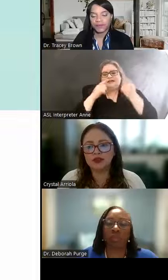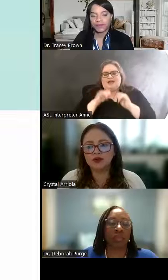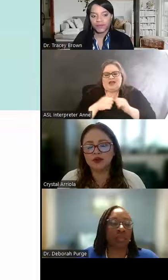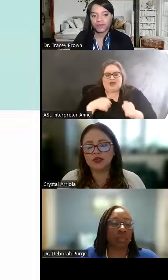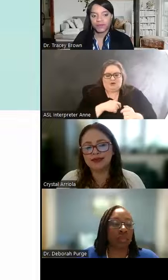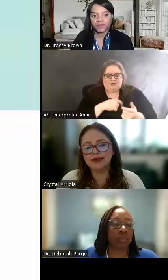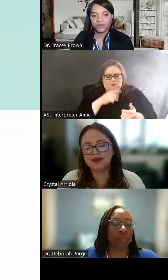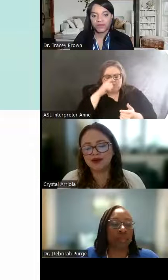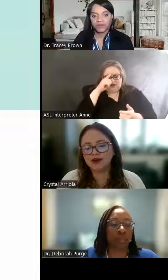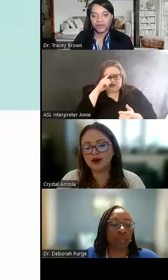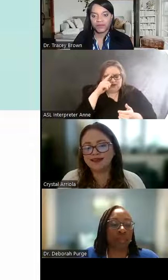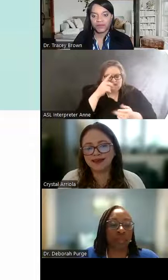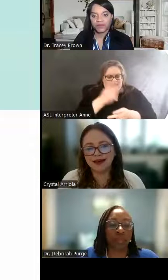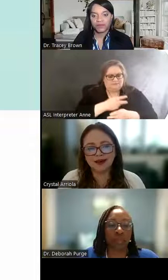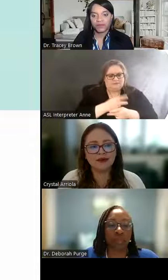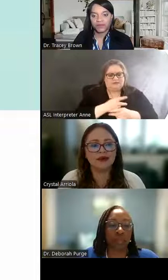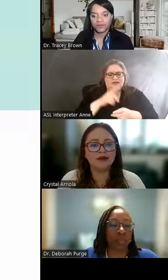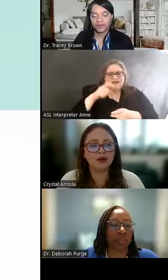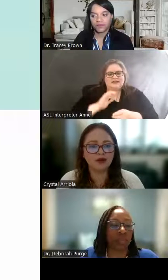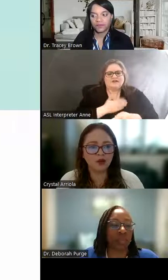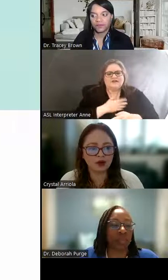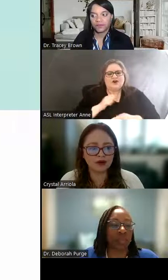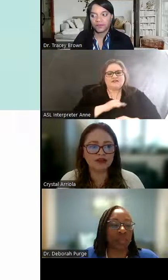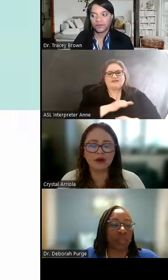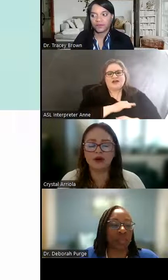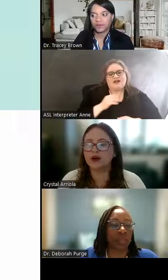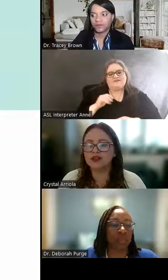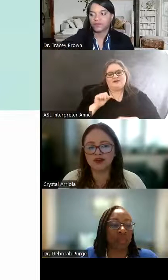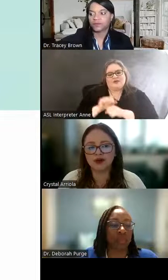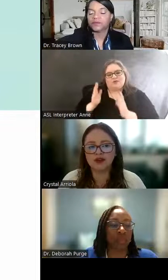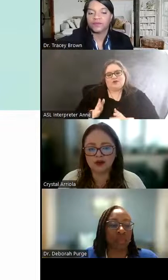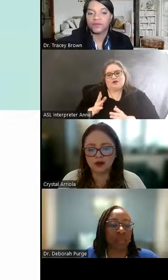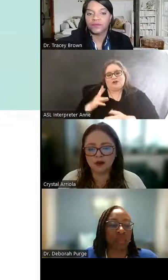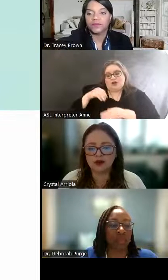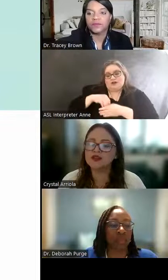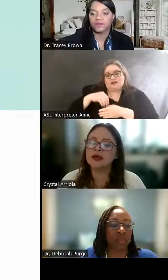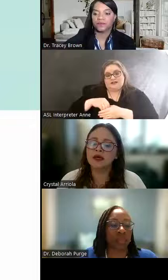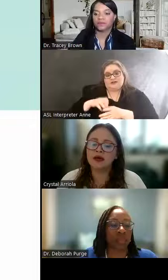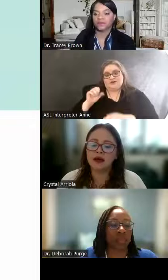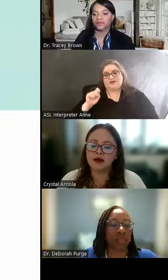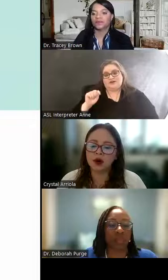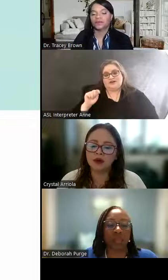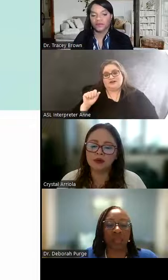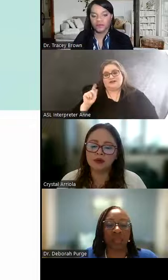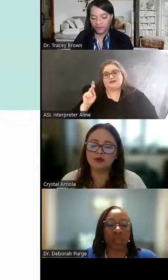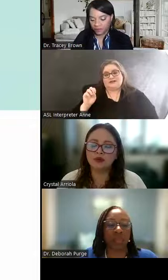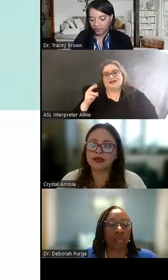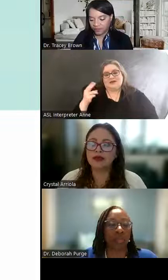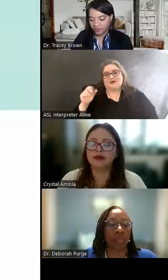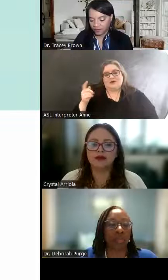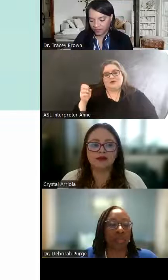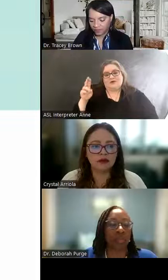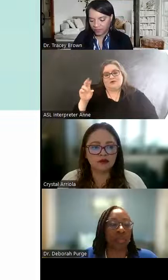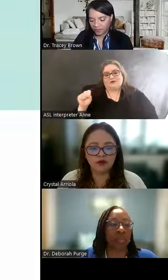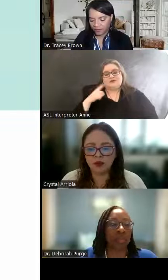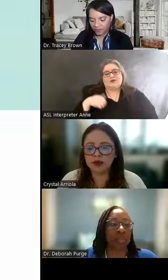attuning to the needs of our staff and our workers, right? Our internal stakeholders. Are we